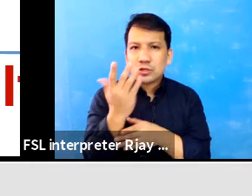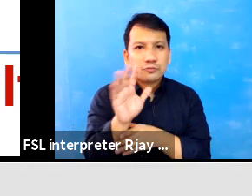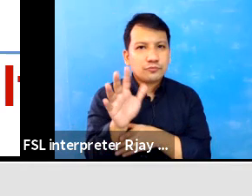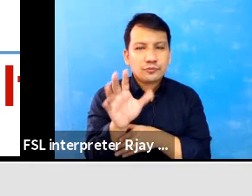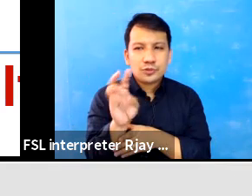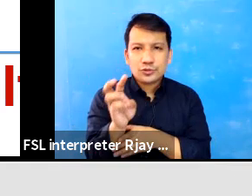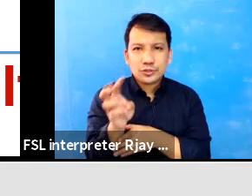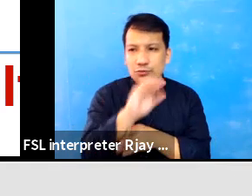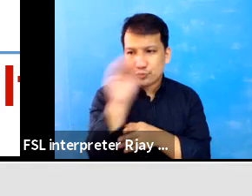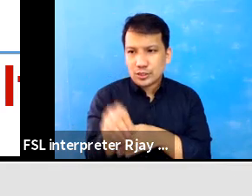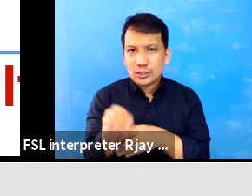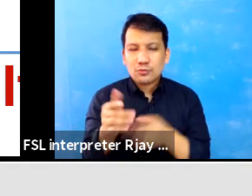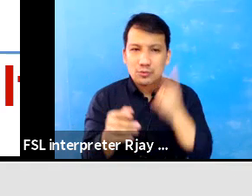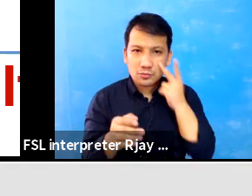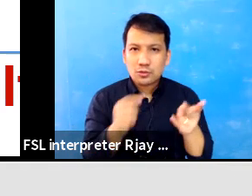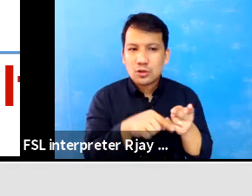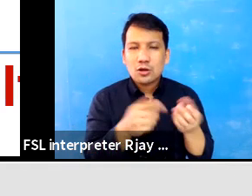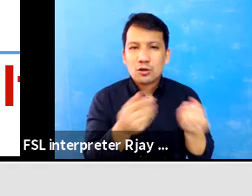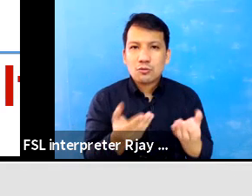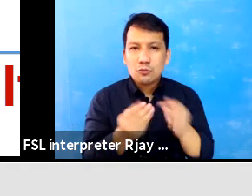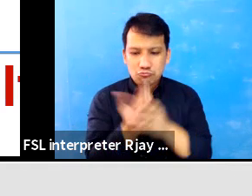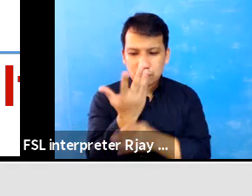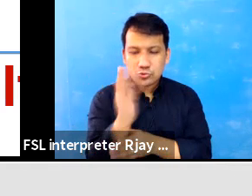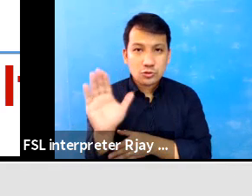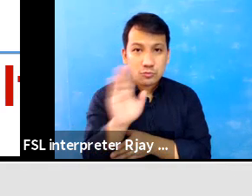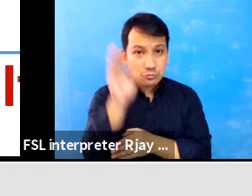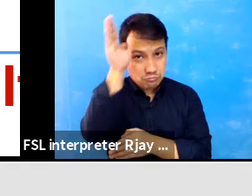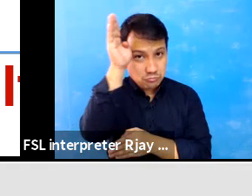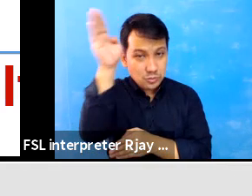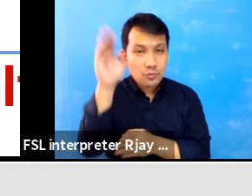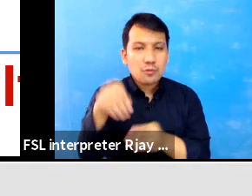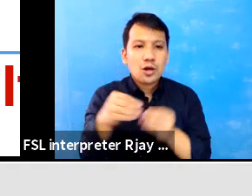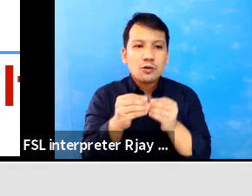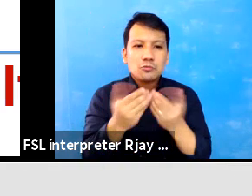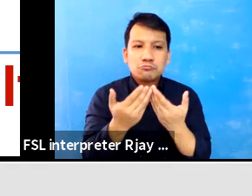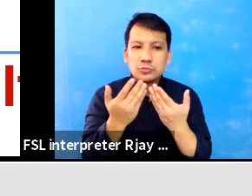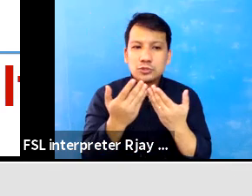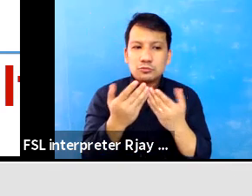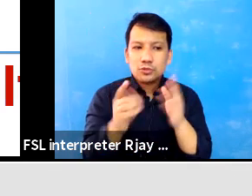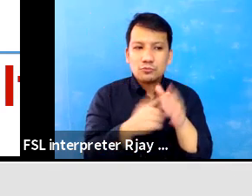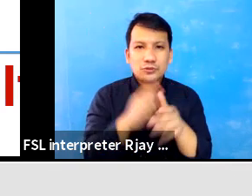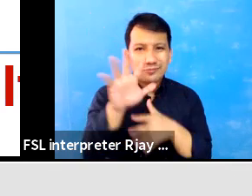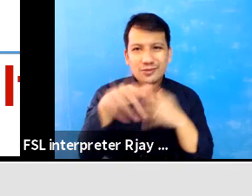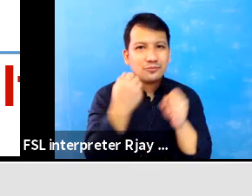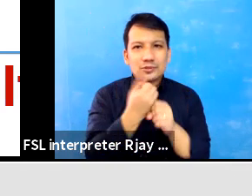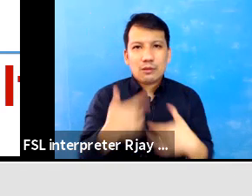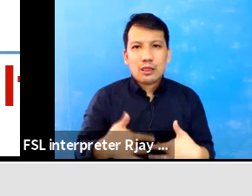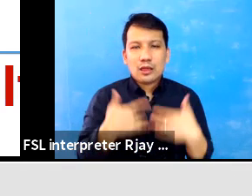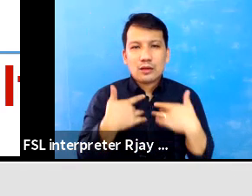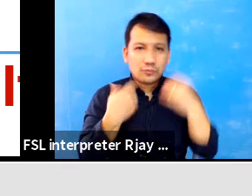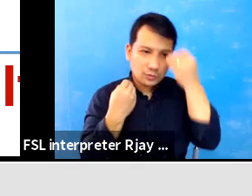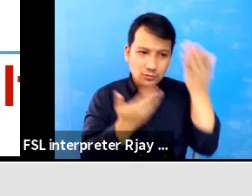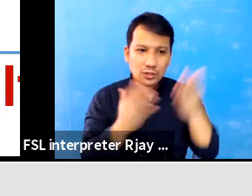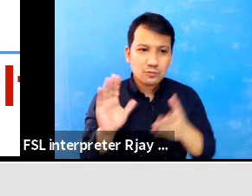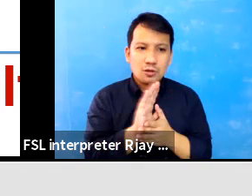to 60%. So note that the growth of the brain towards right after the first 5 years of life is going to be